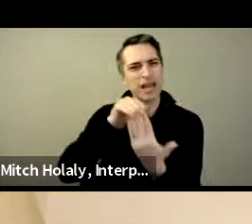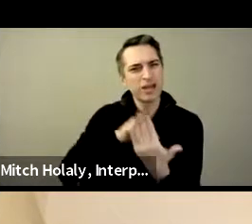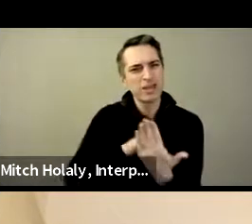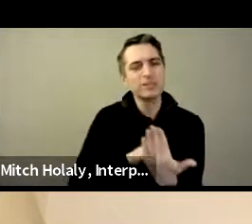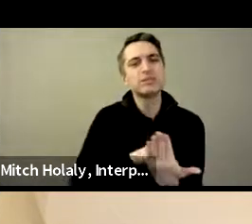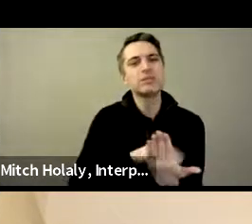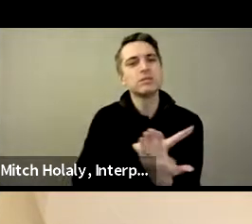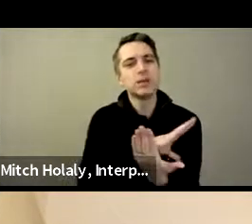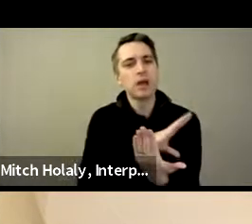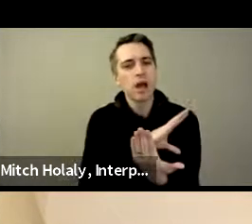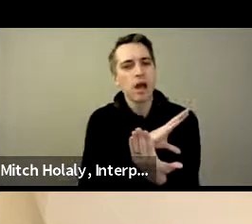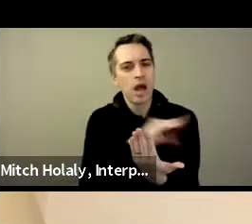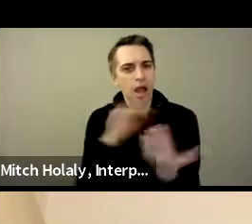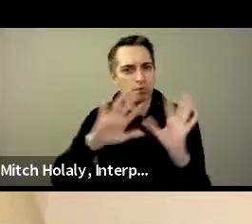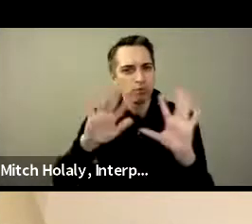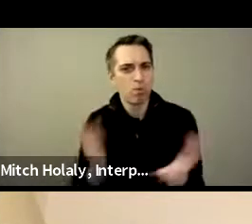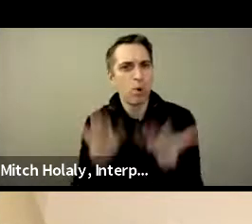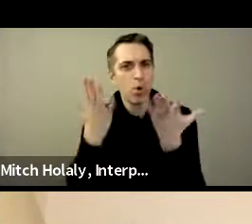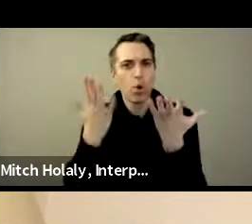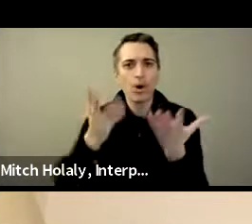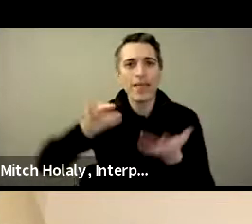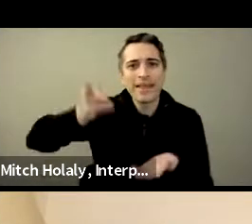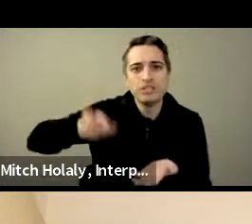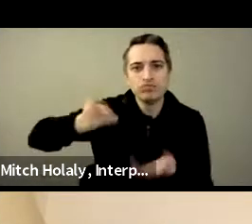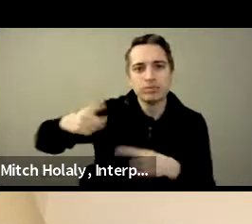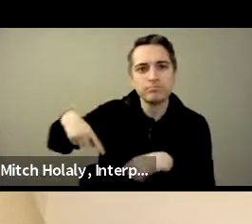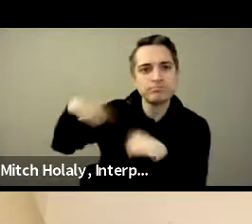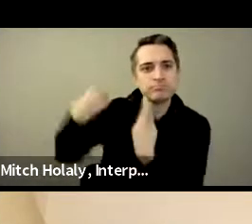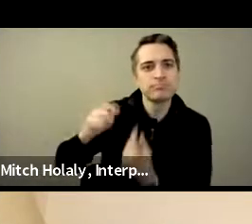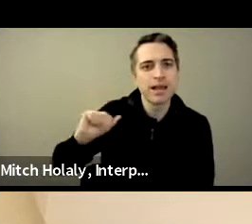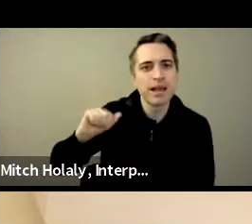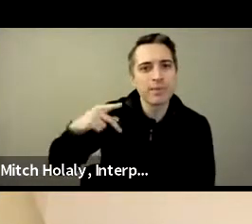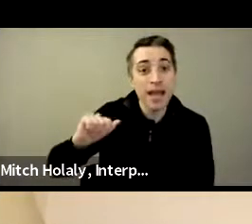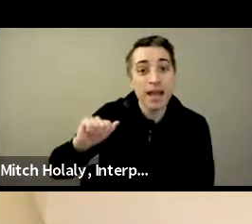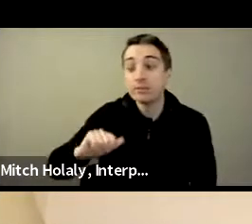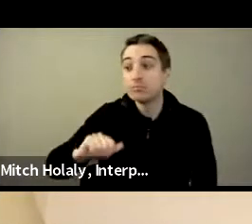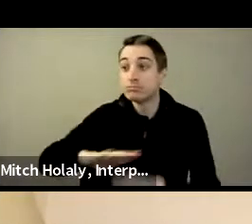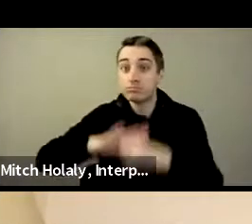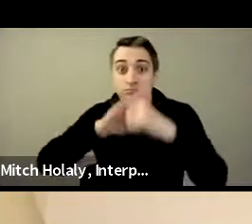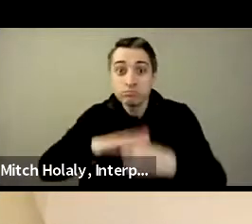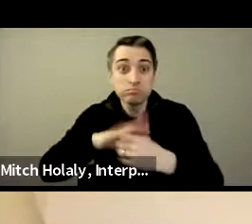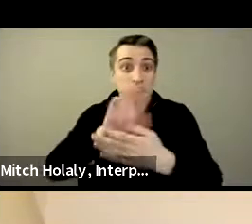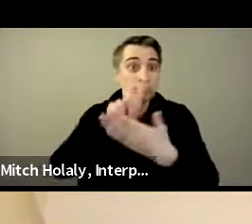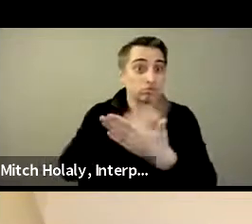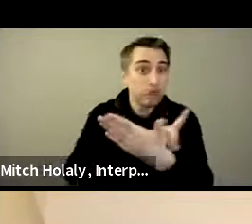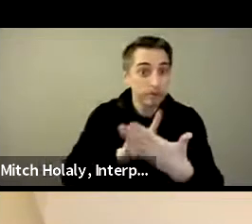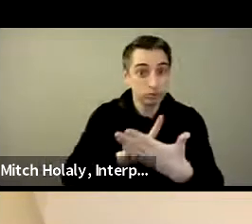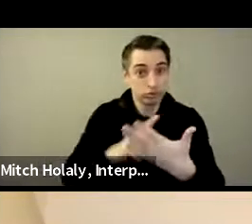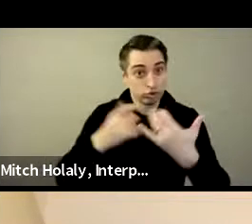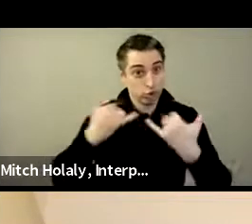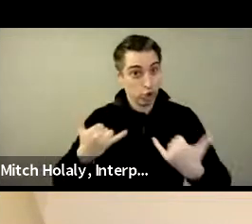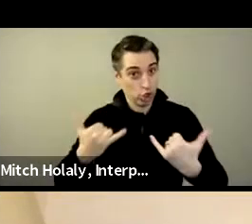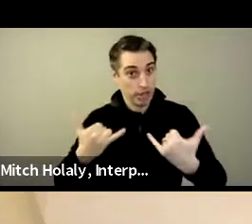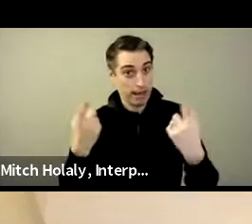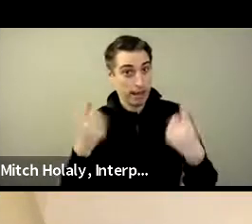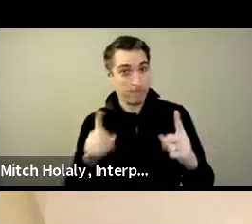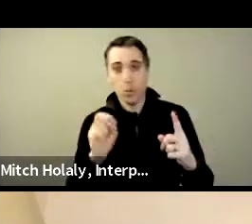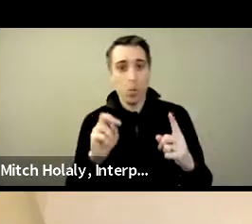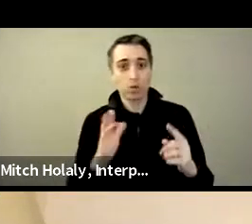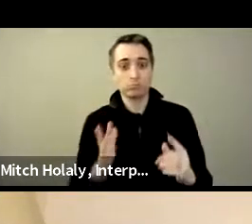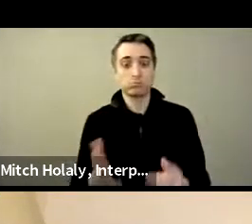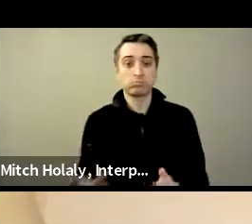Asian Americans, whether it be the history of discrimination and racism that's currently happening or that has happened in the